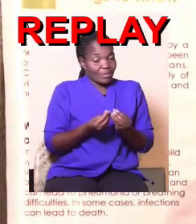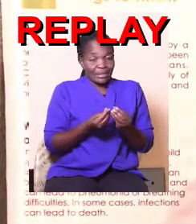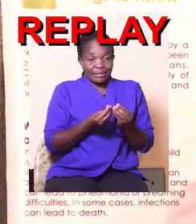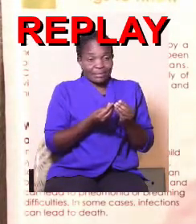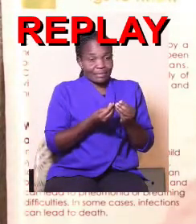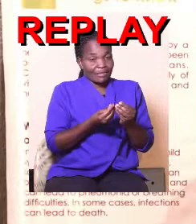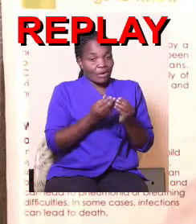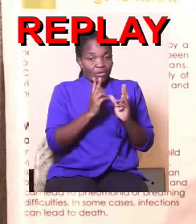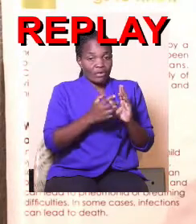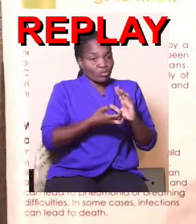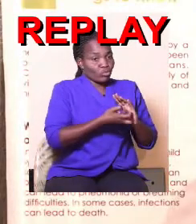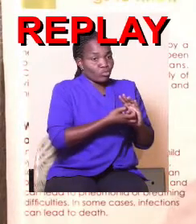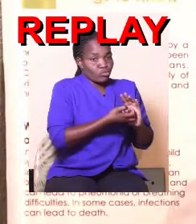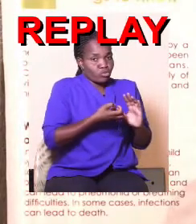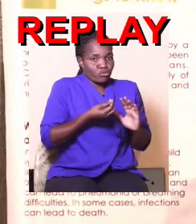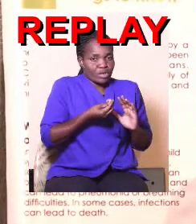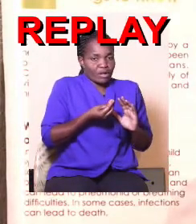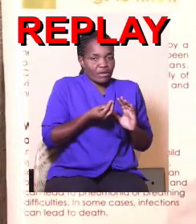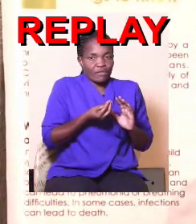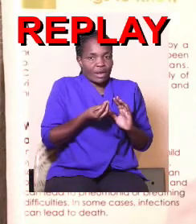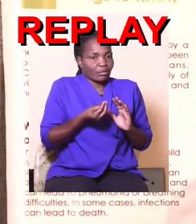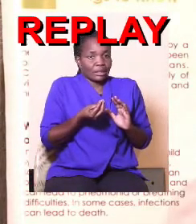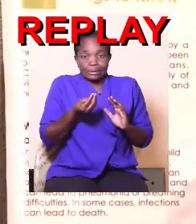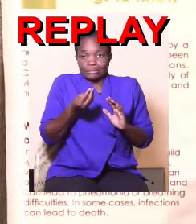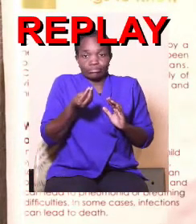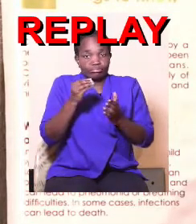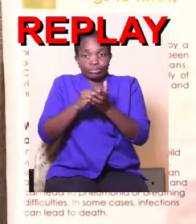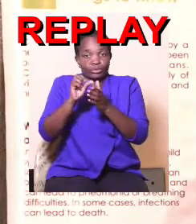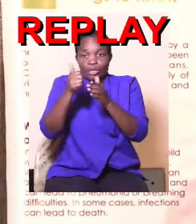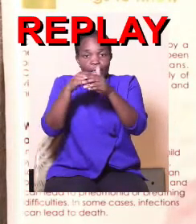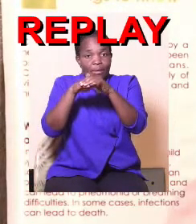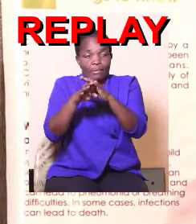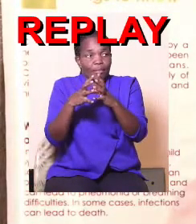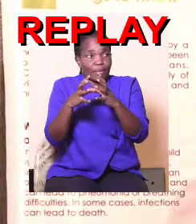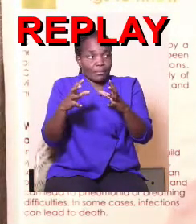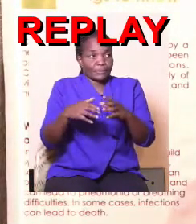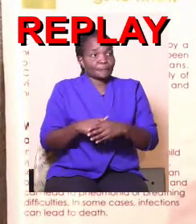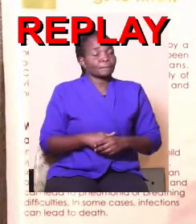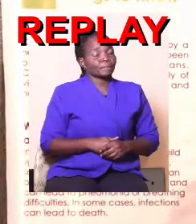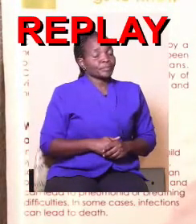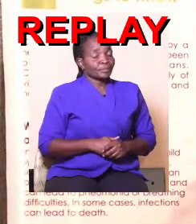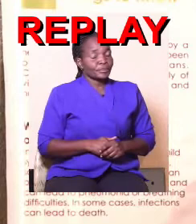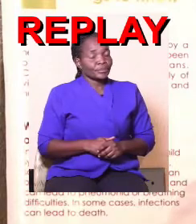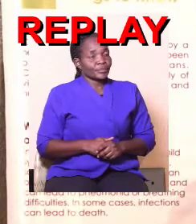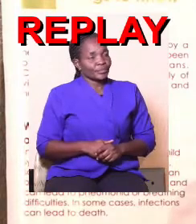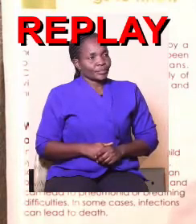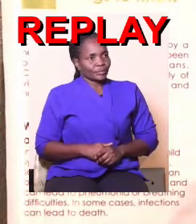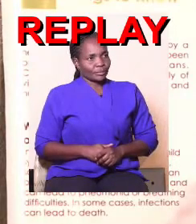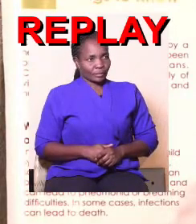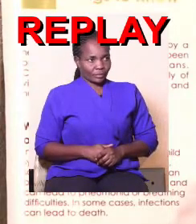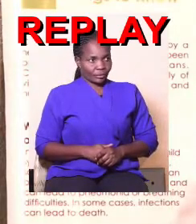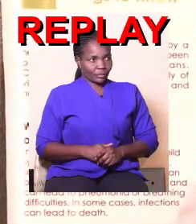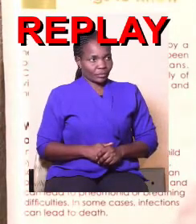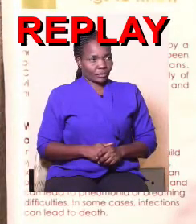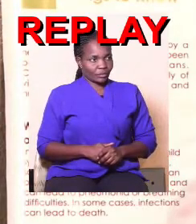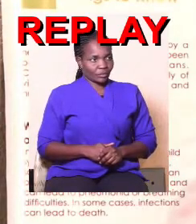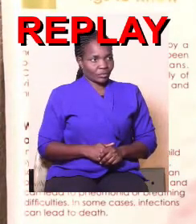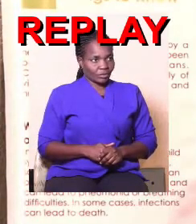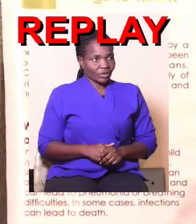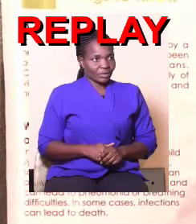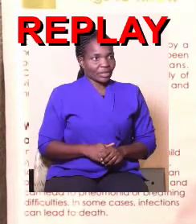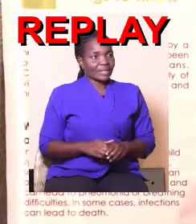one of those countries that are classified as emerging markets. There's a concept of flying to quality,